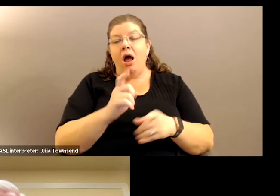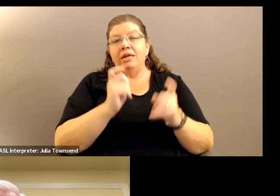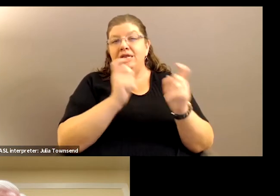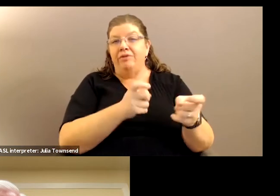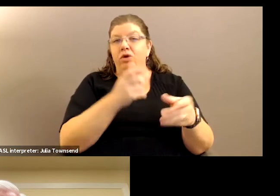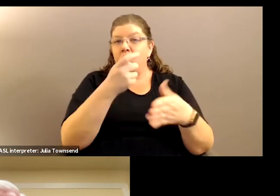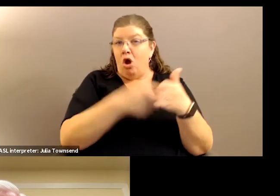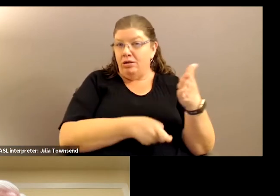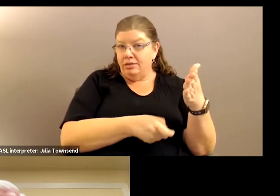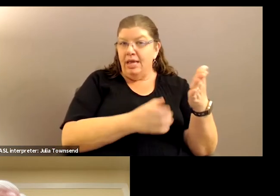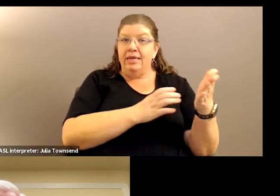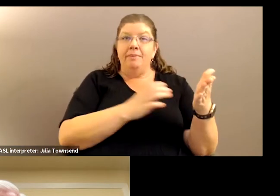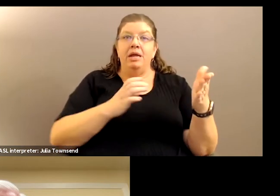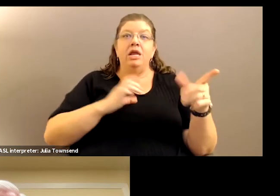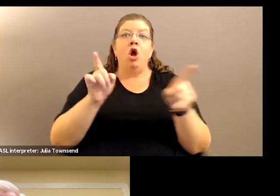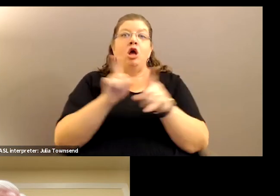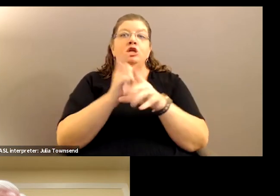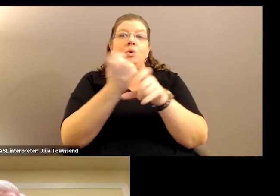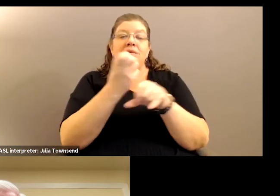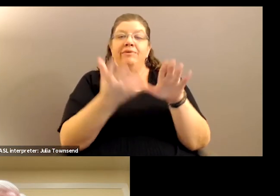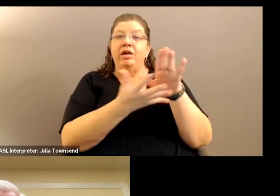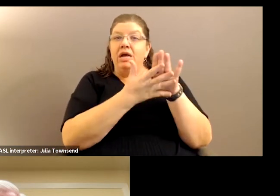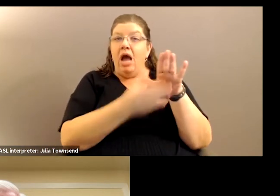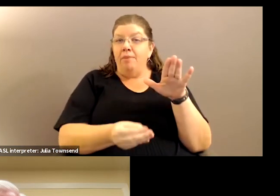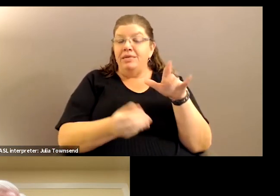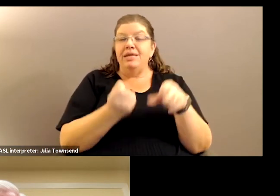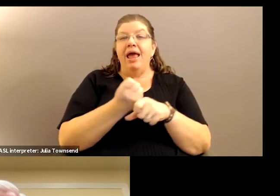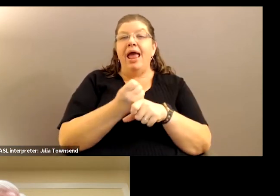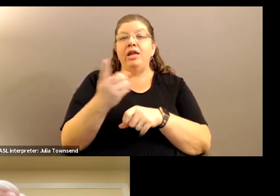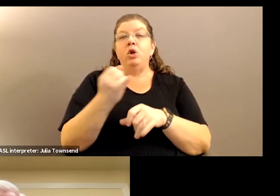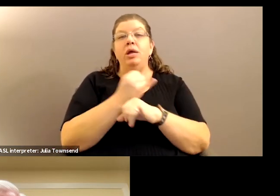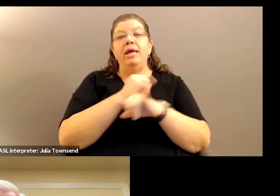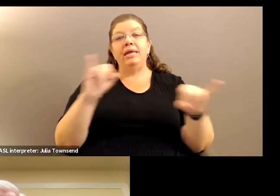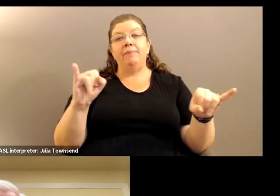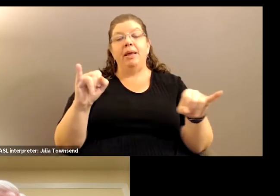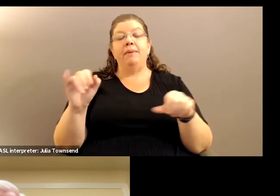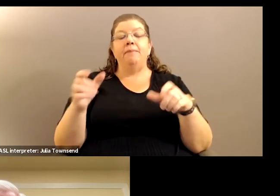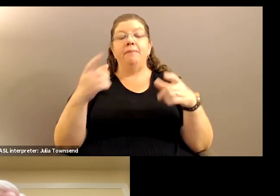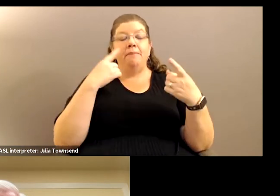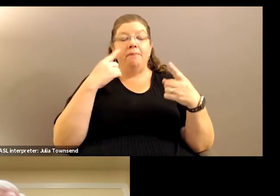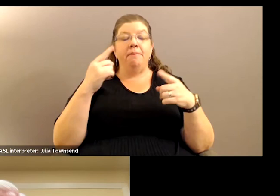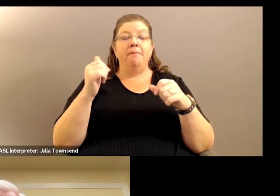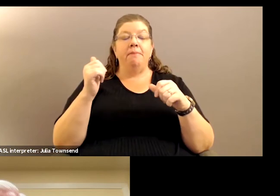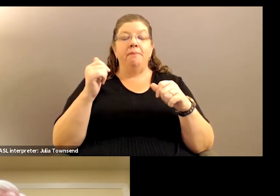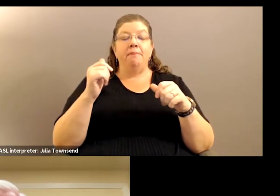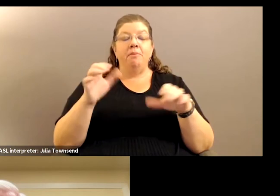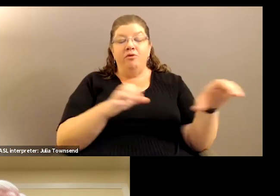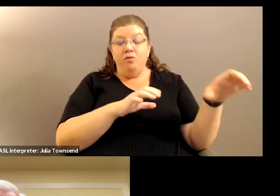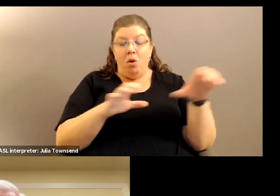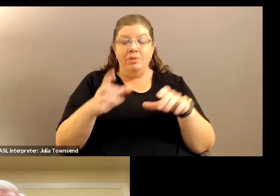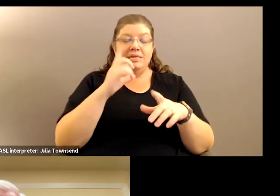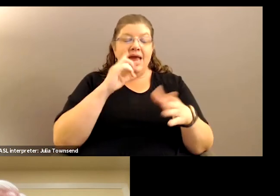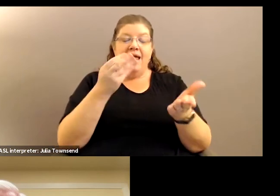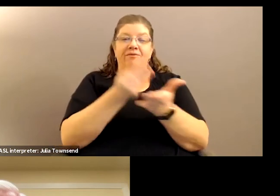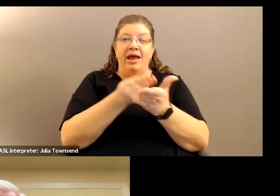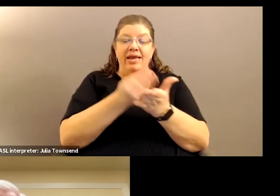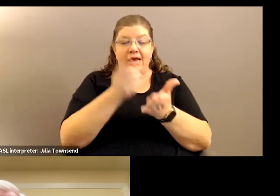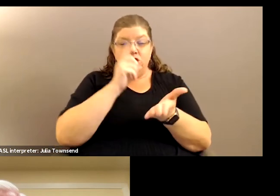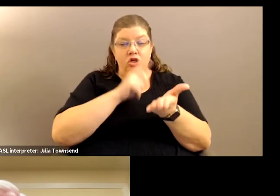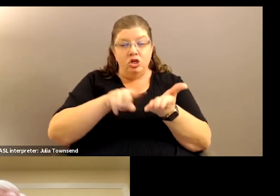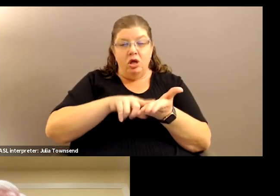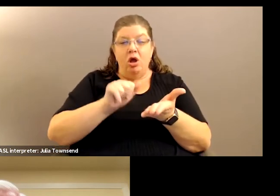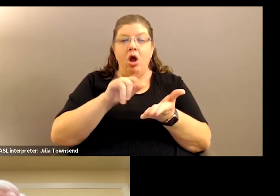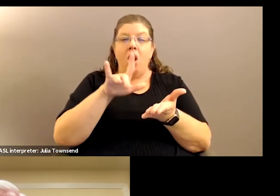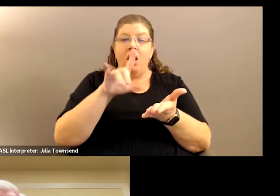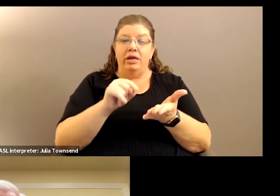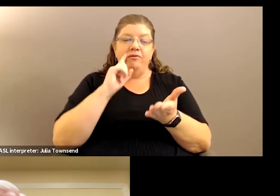committee has also received copies of the annual independent performance and financial audits for measure i 2016.